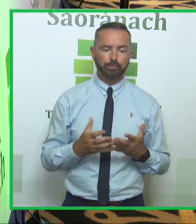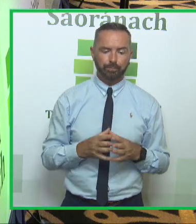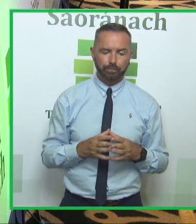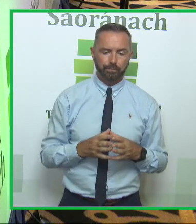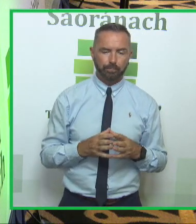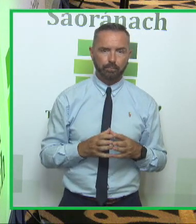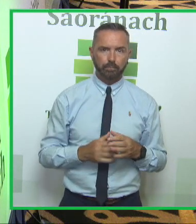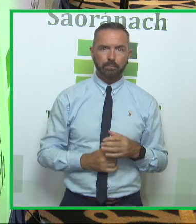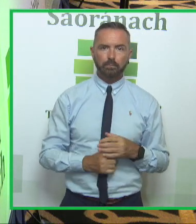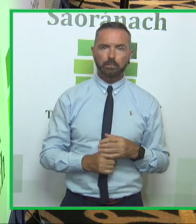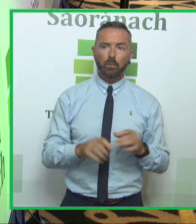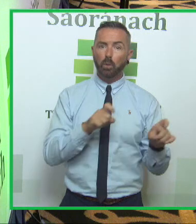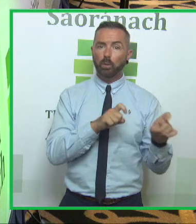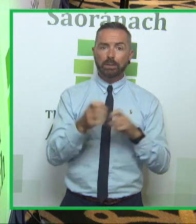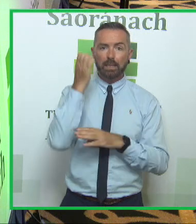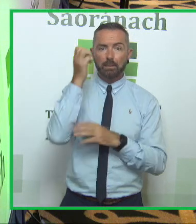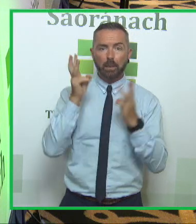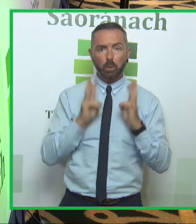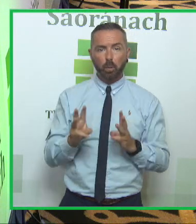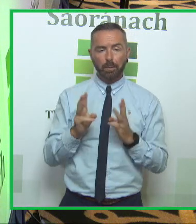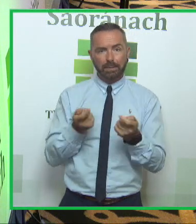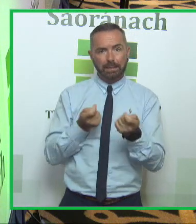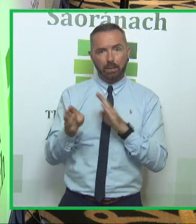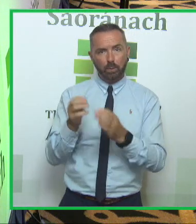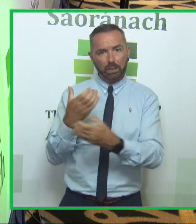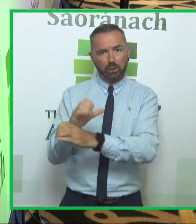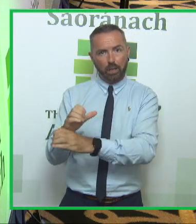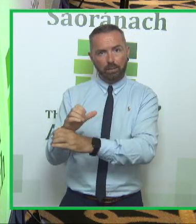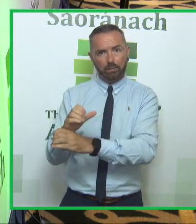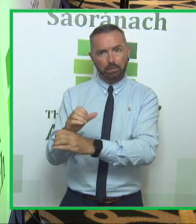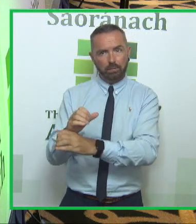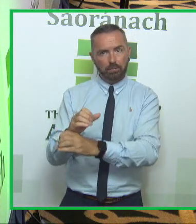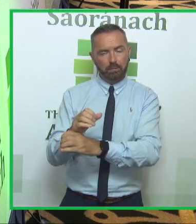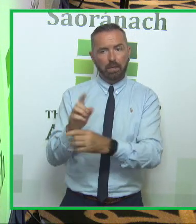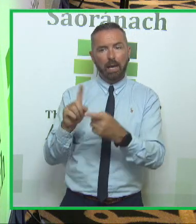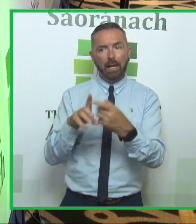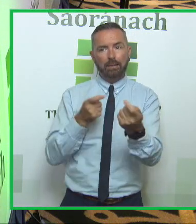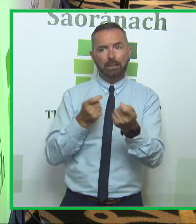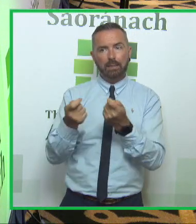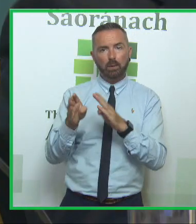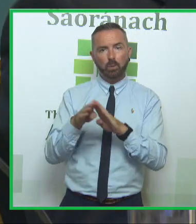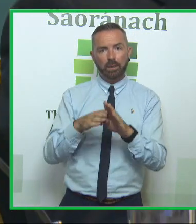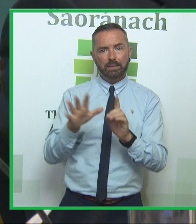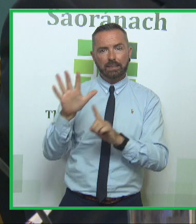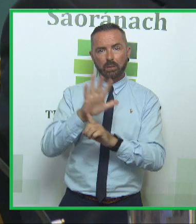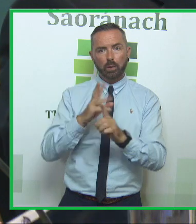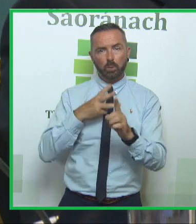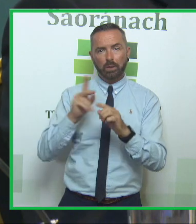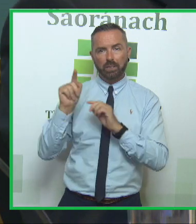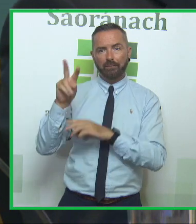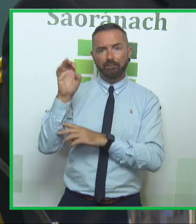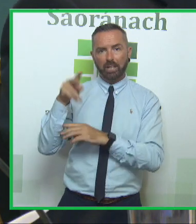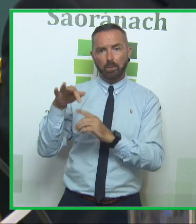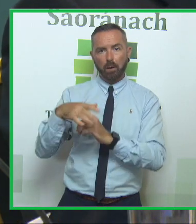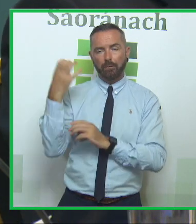still expect the woman to do something about the fact that she's the victim of a crime. We certainly have better